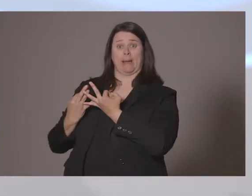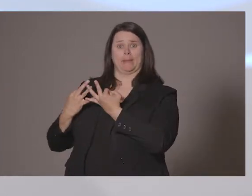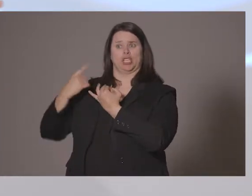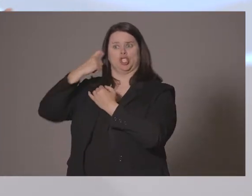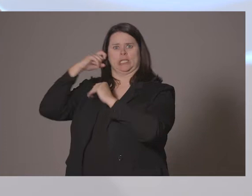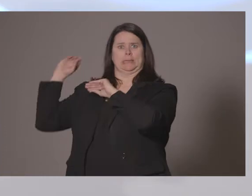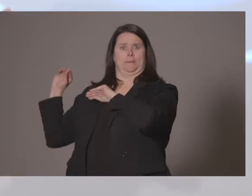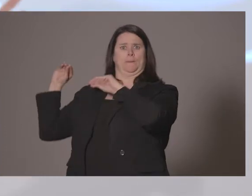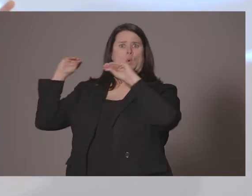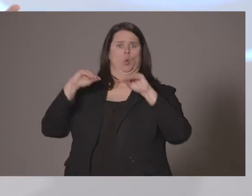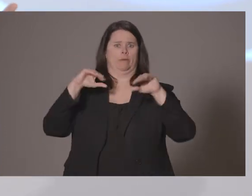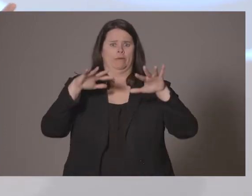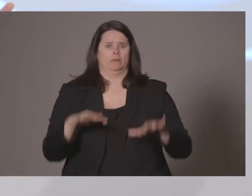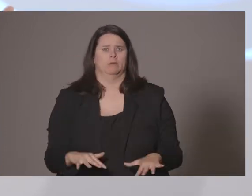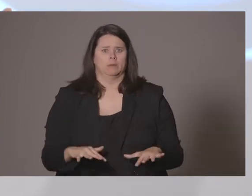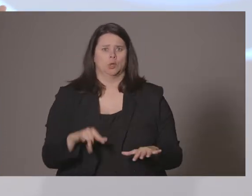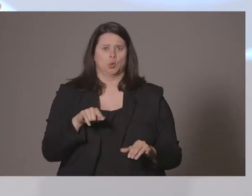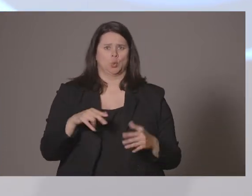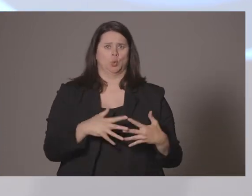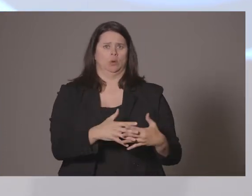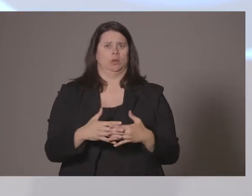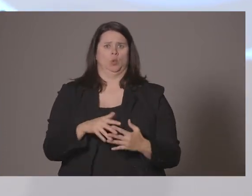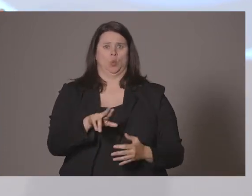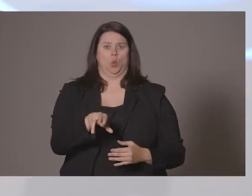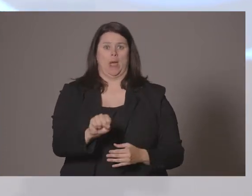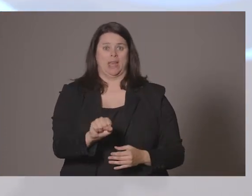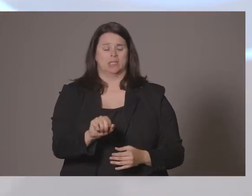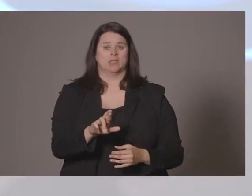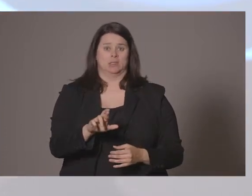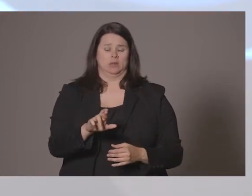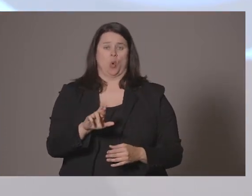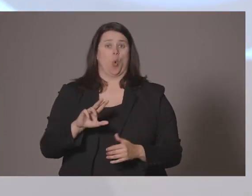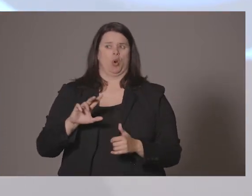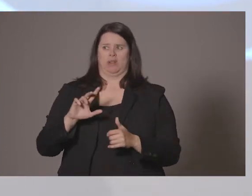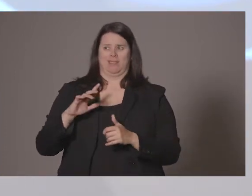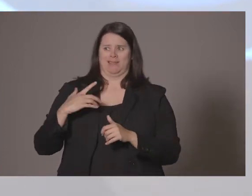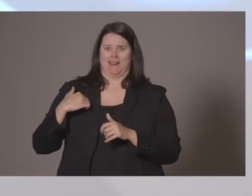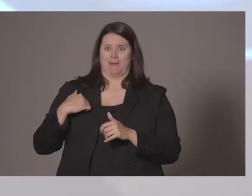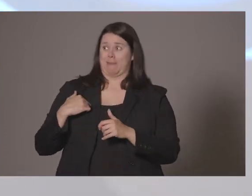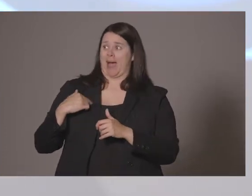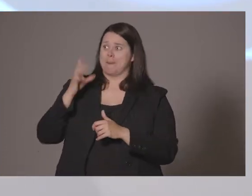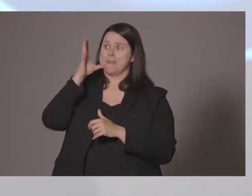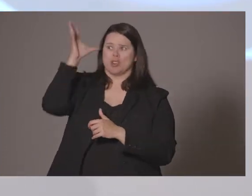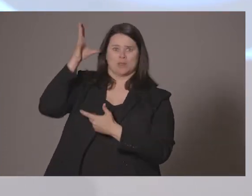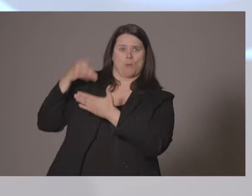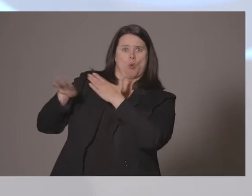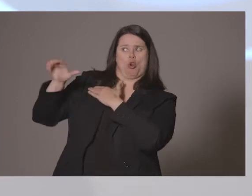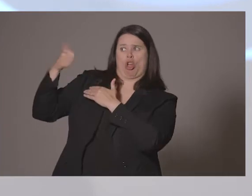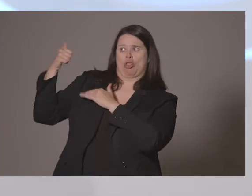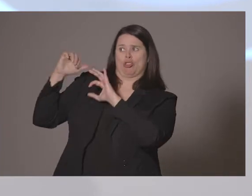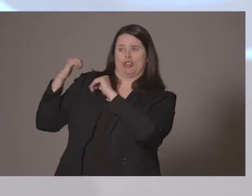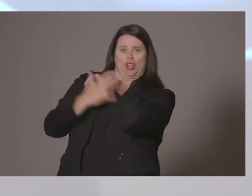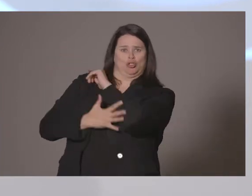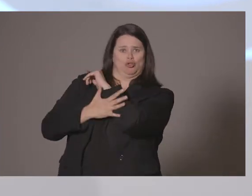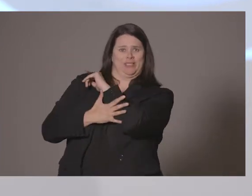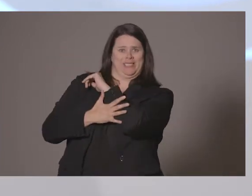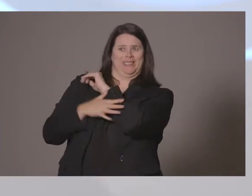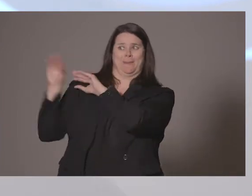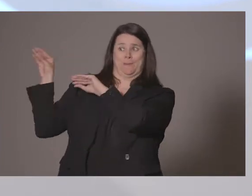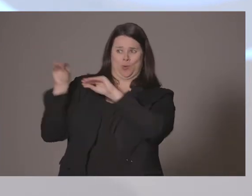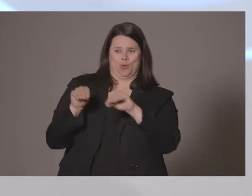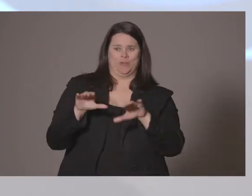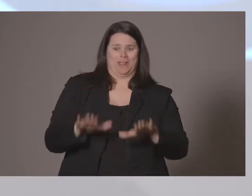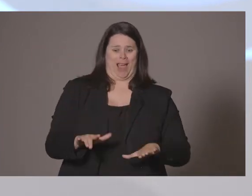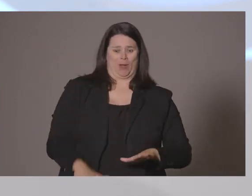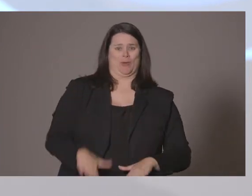child, this can get really interesting and really wonky. One of the things that I see in working with children of immigrant families is that the